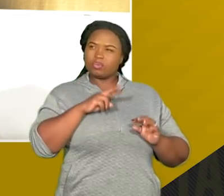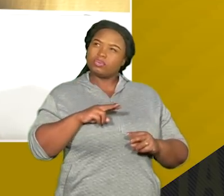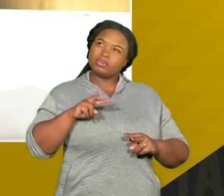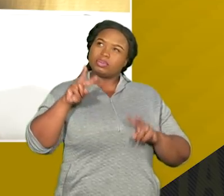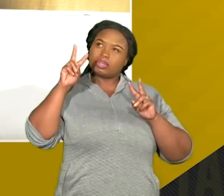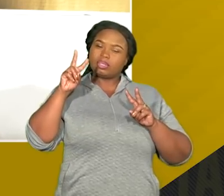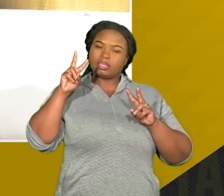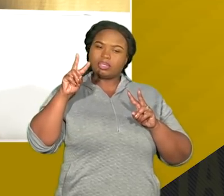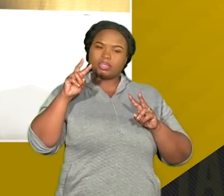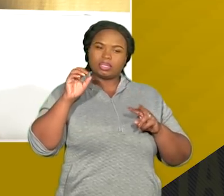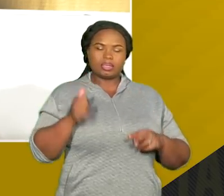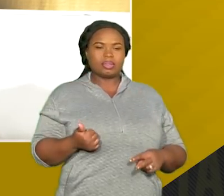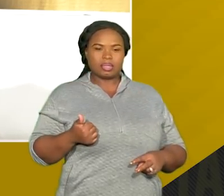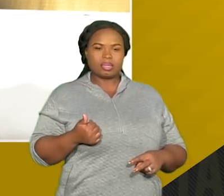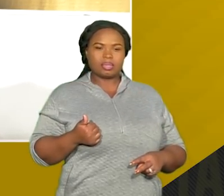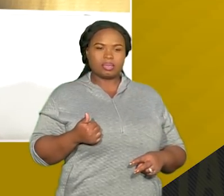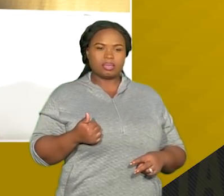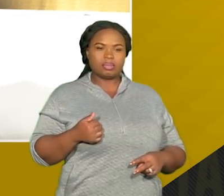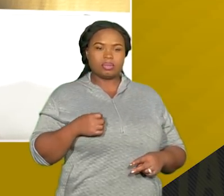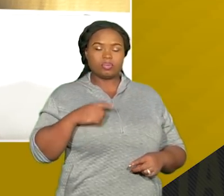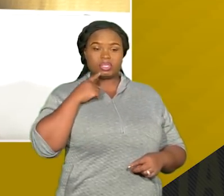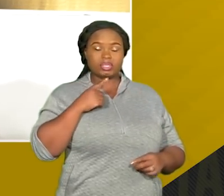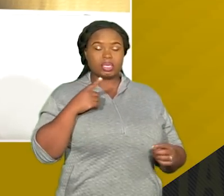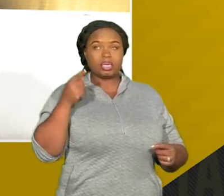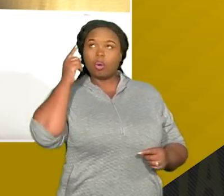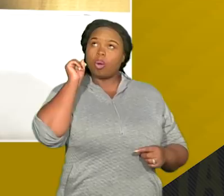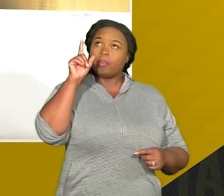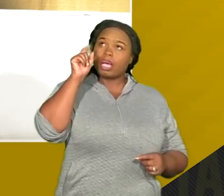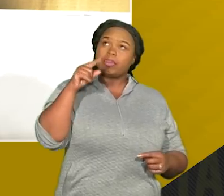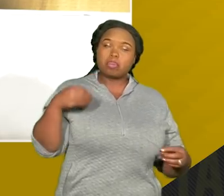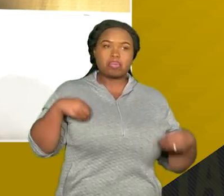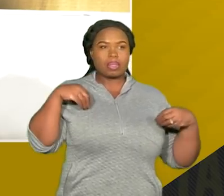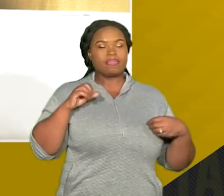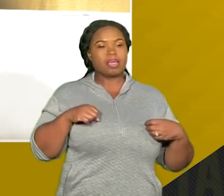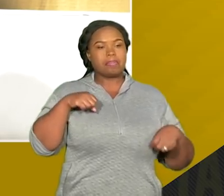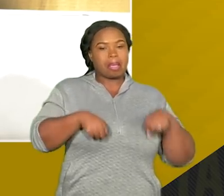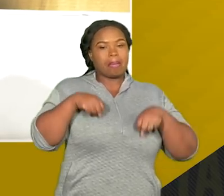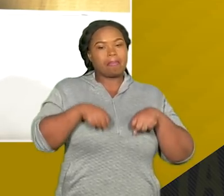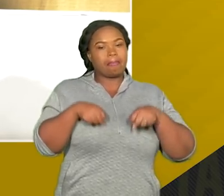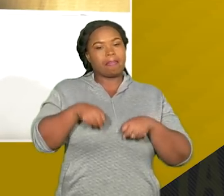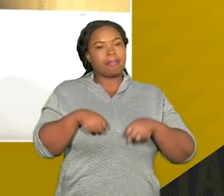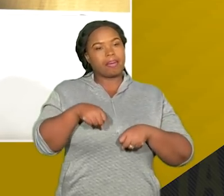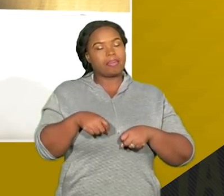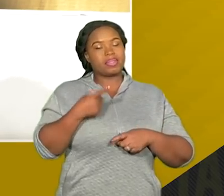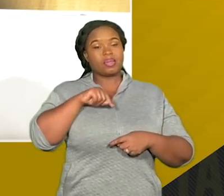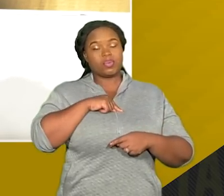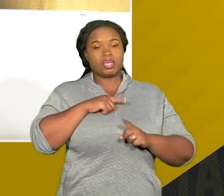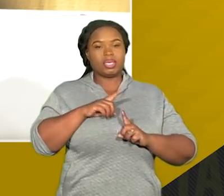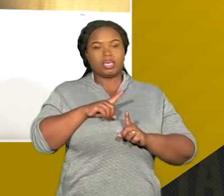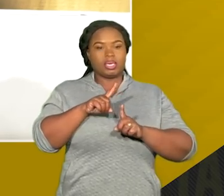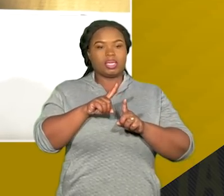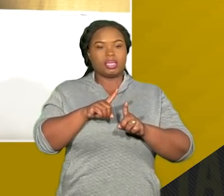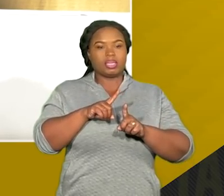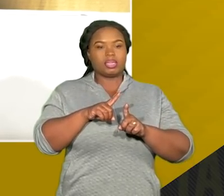when we react on it, train, then Yagitima. Mori Kitimisa, a